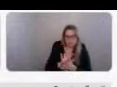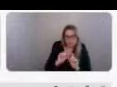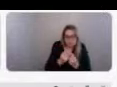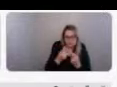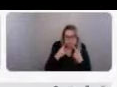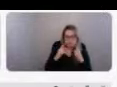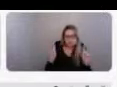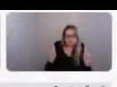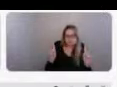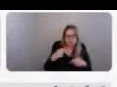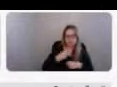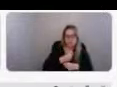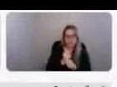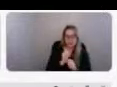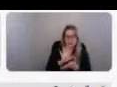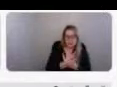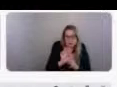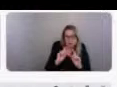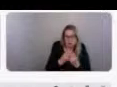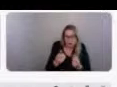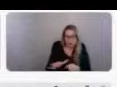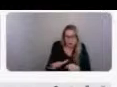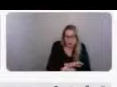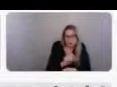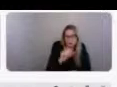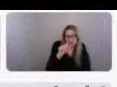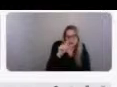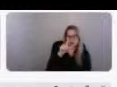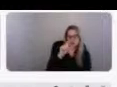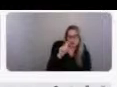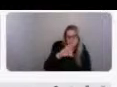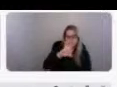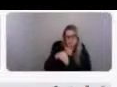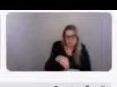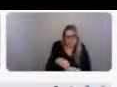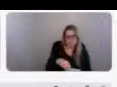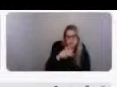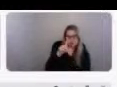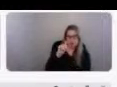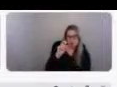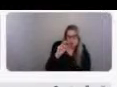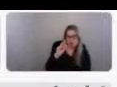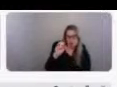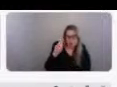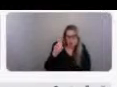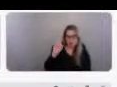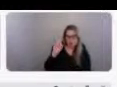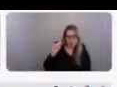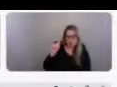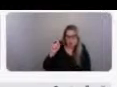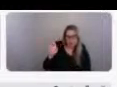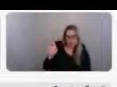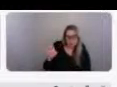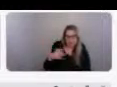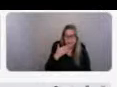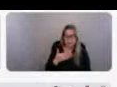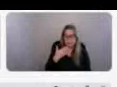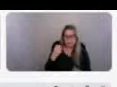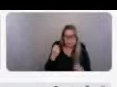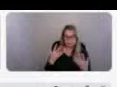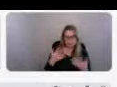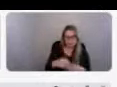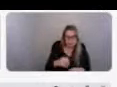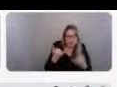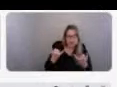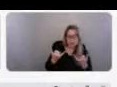you've finally made the school district whole within a single ld by including the lone butte precinct into ld12 thank you so much now i'd